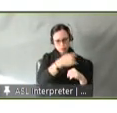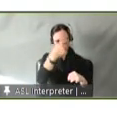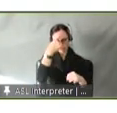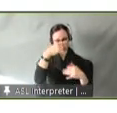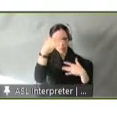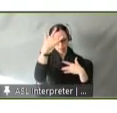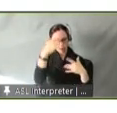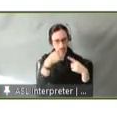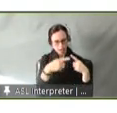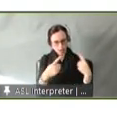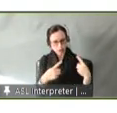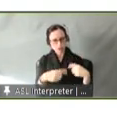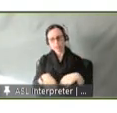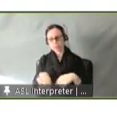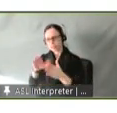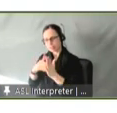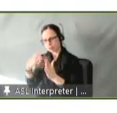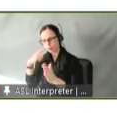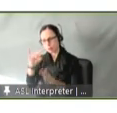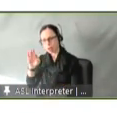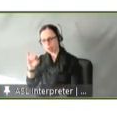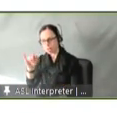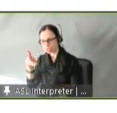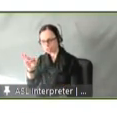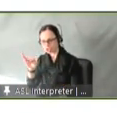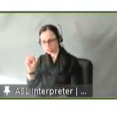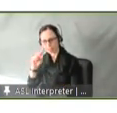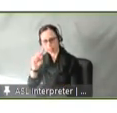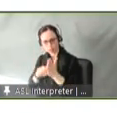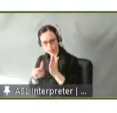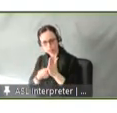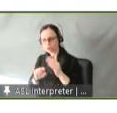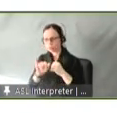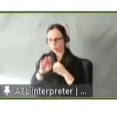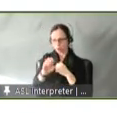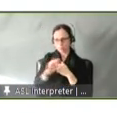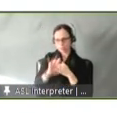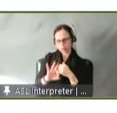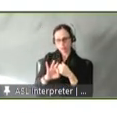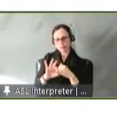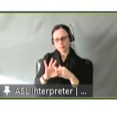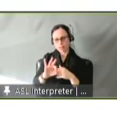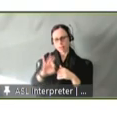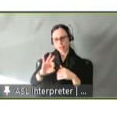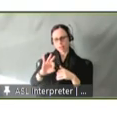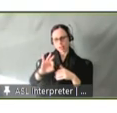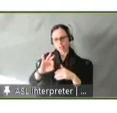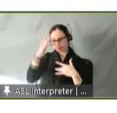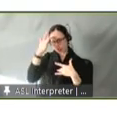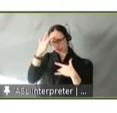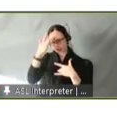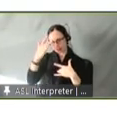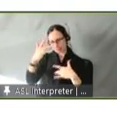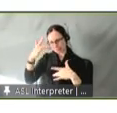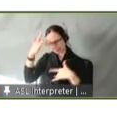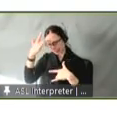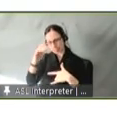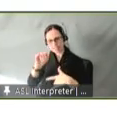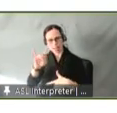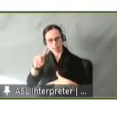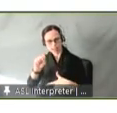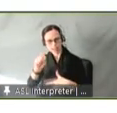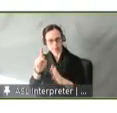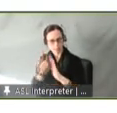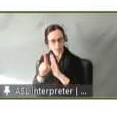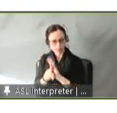the Center for Biologics Evaluation and Research, and the Office of Infectious Disease and HIV AIDS Policy. Ms.